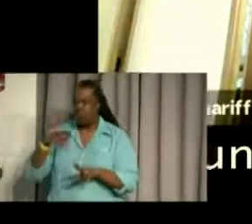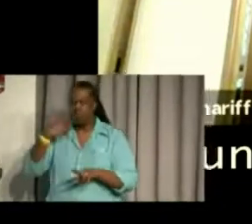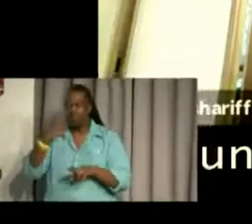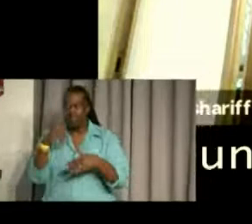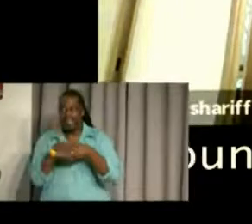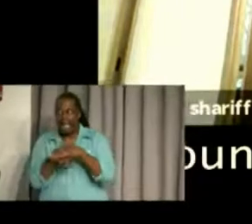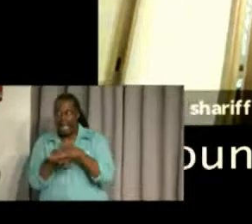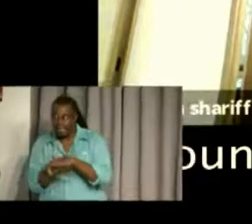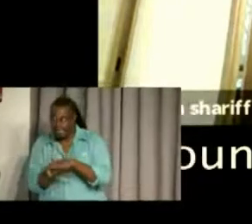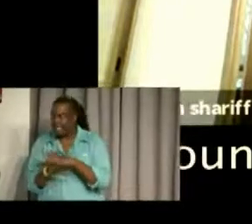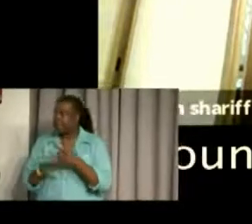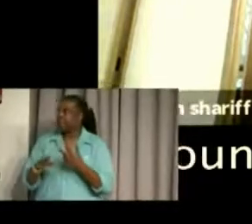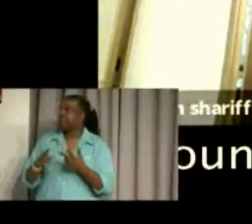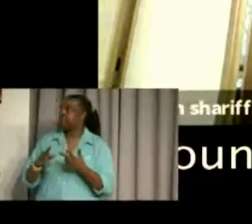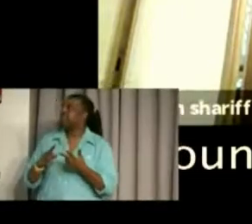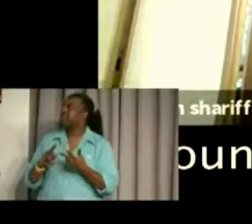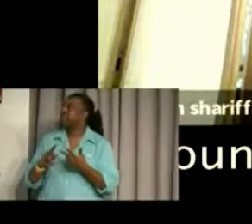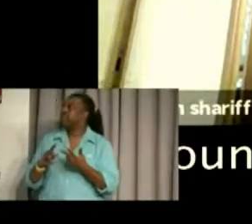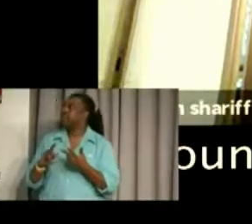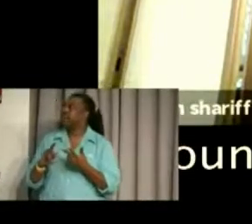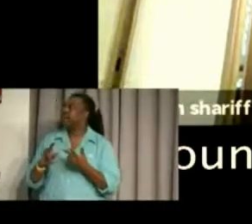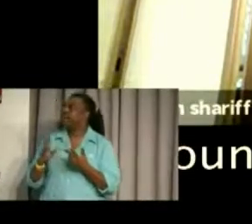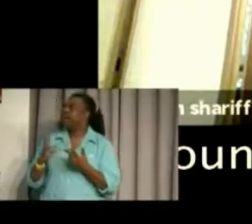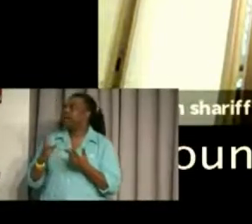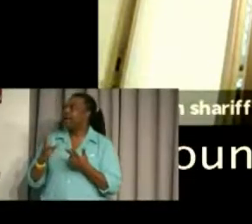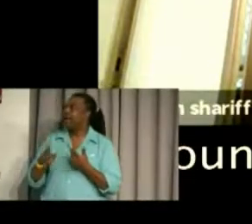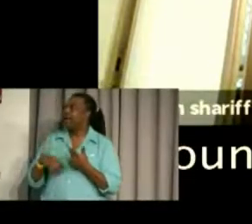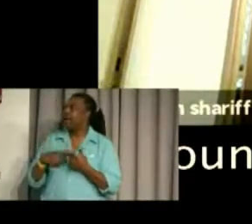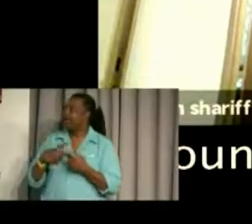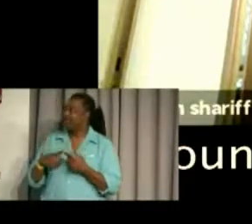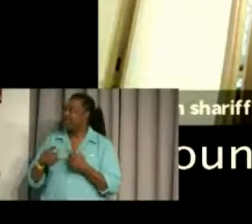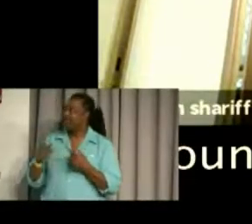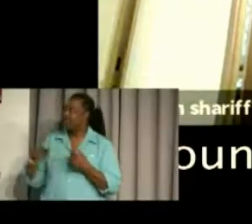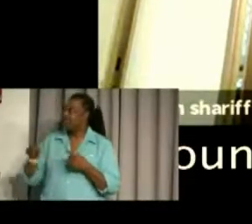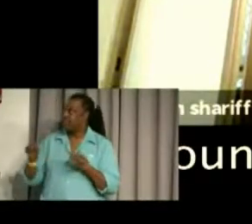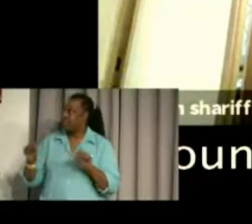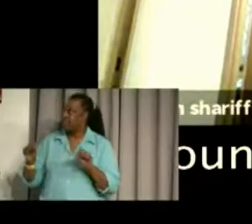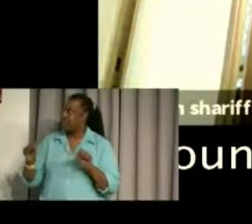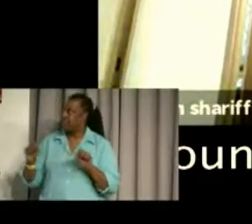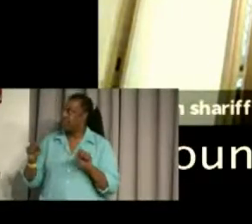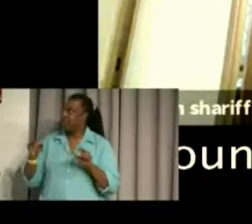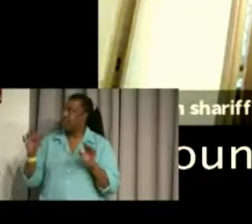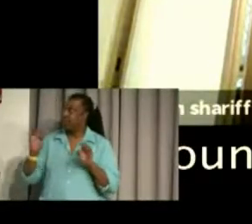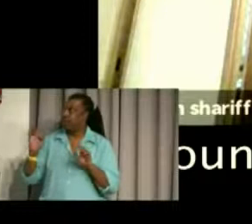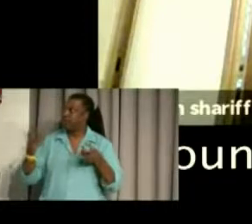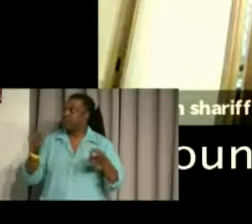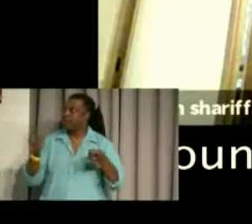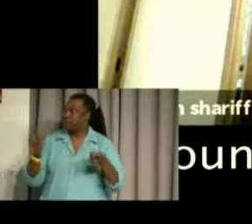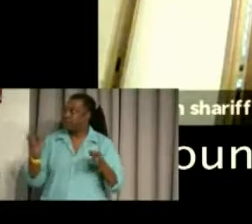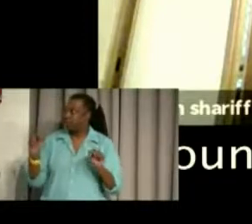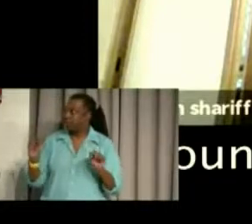assets, and then the emergency managers could